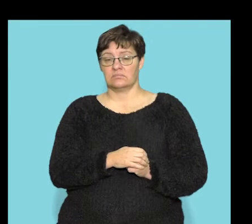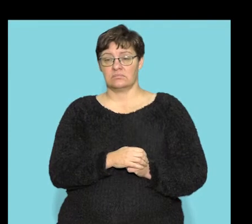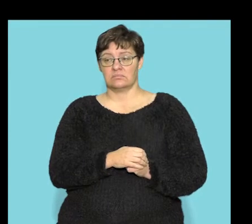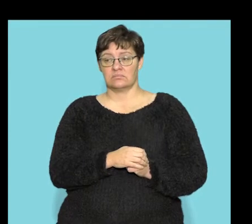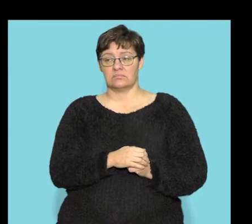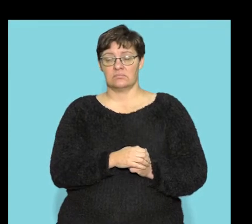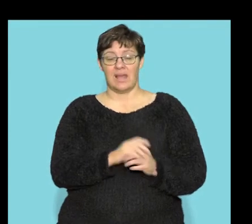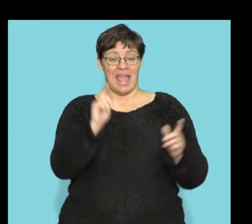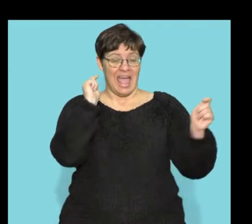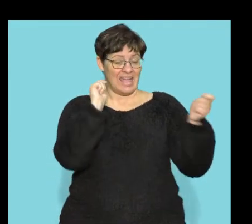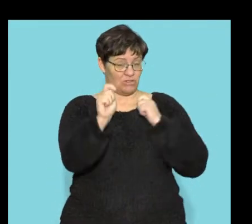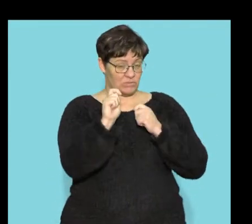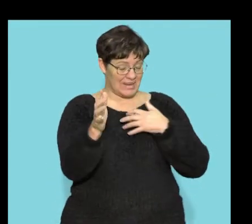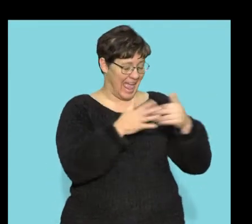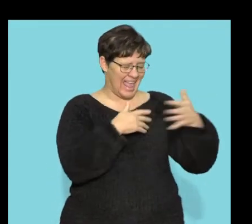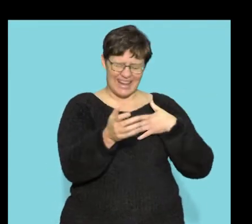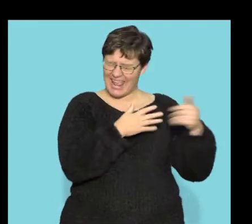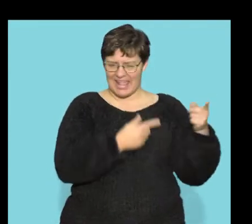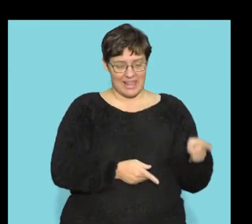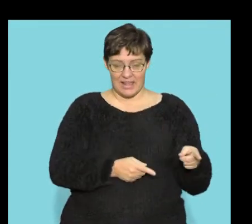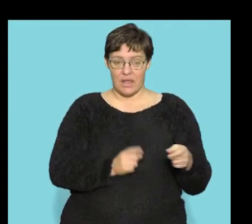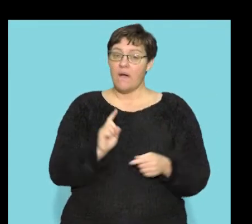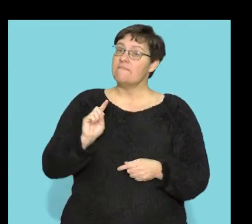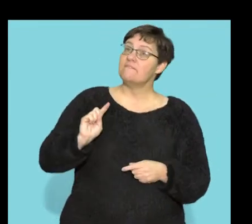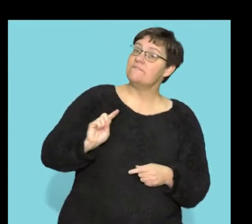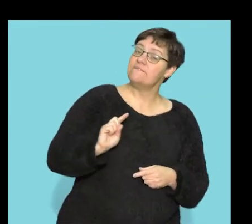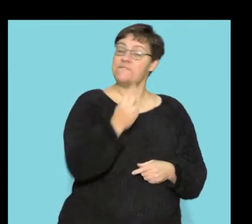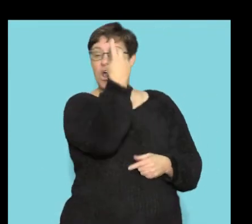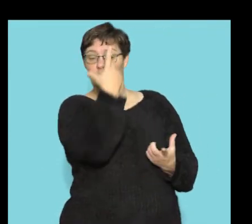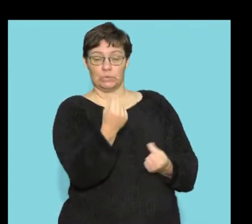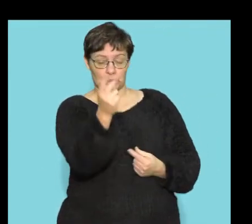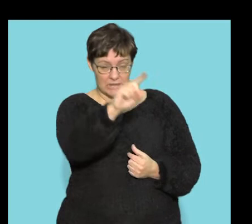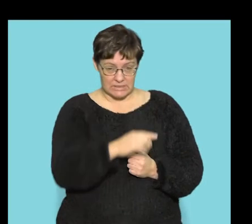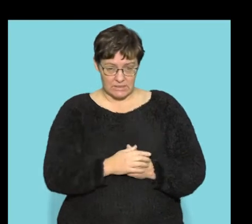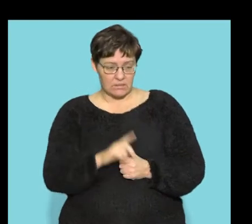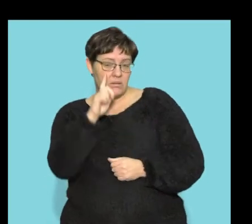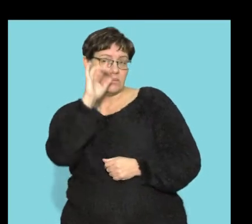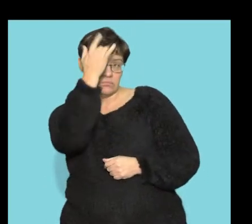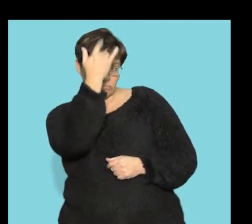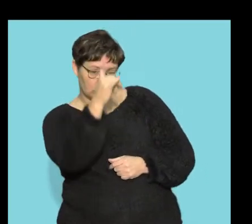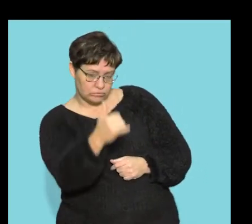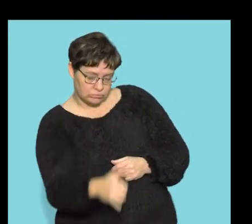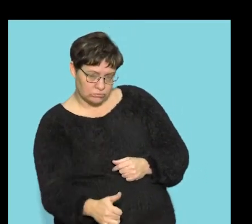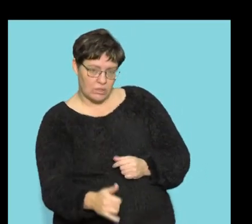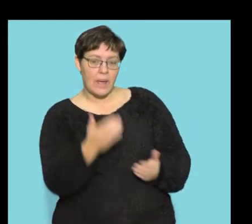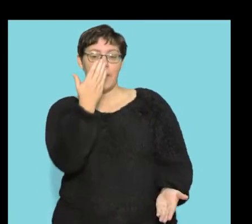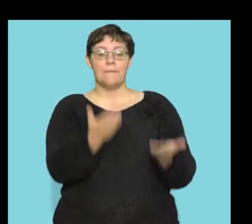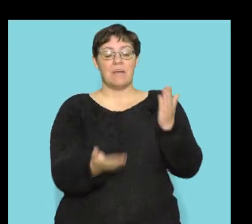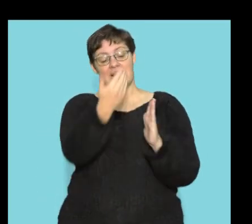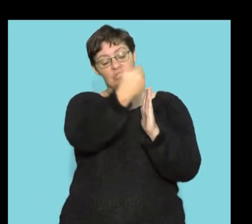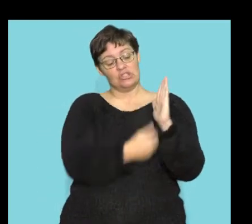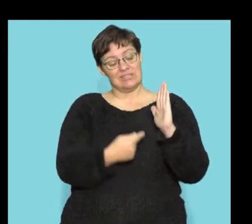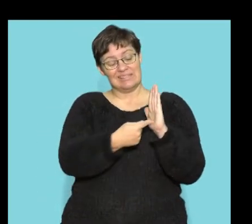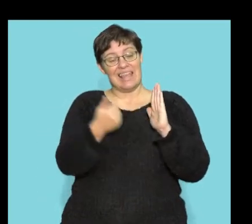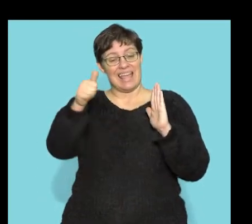any adjustment, the first thing that you do is go and check in your balance sheet account